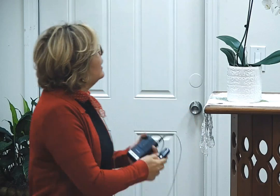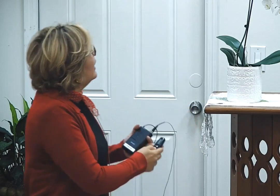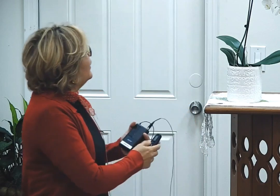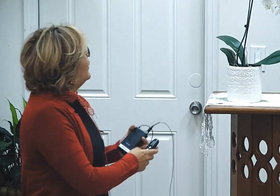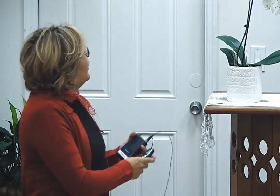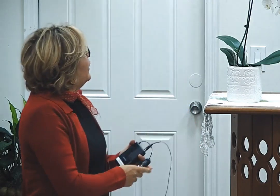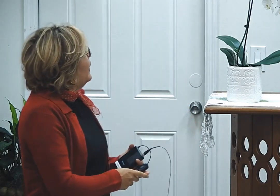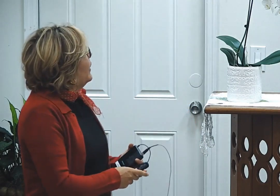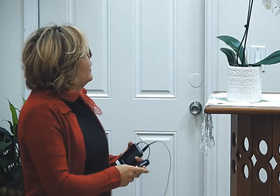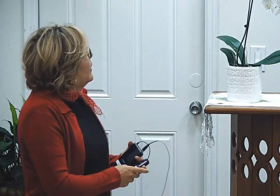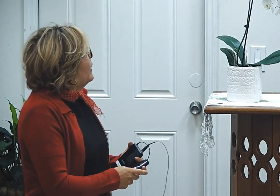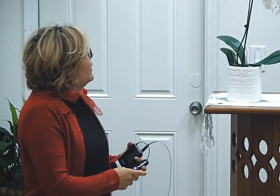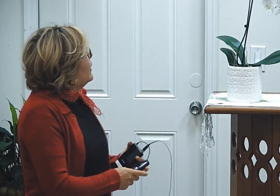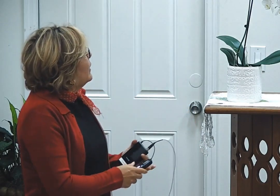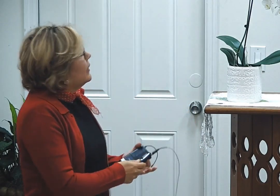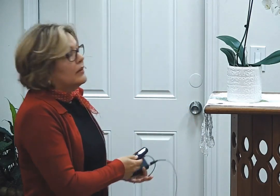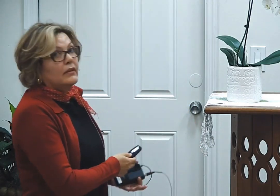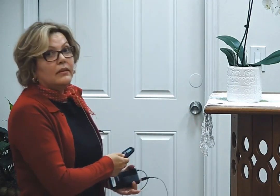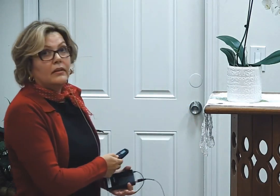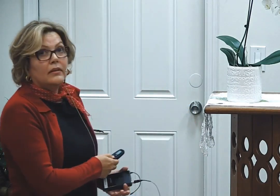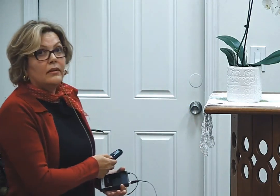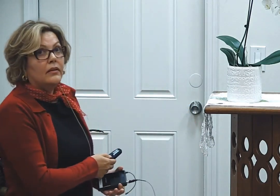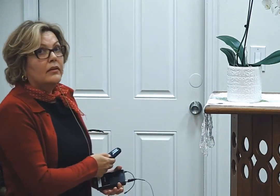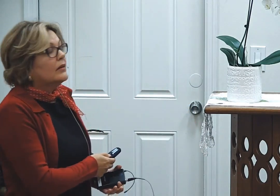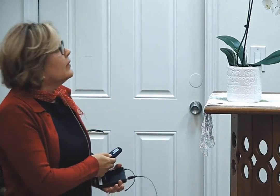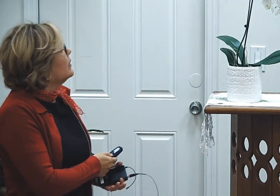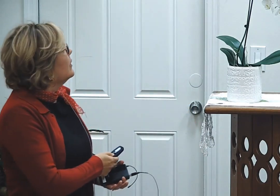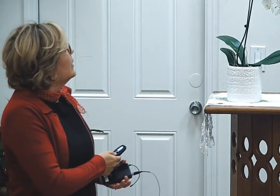We have another trumpet.